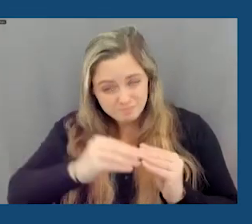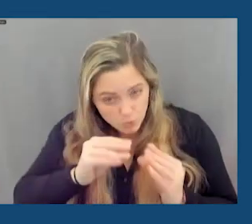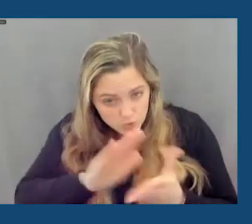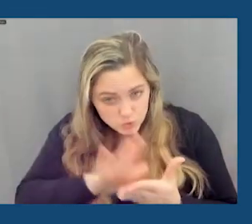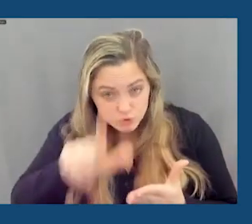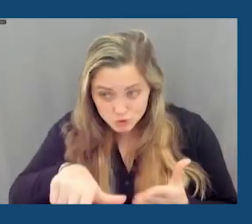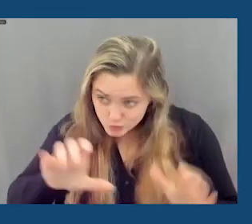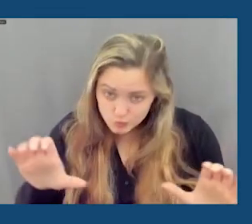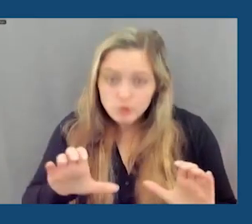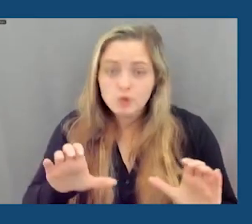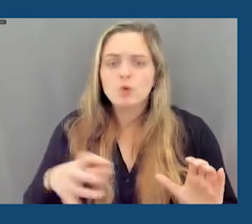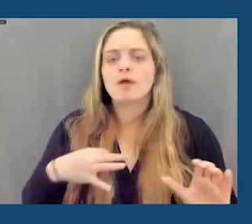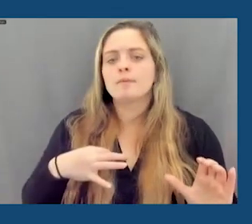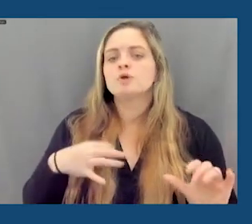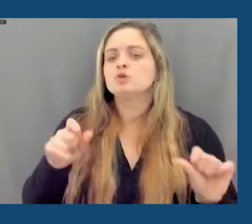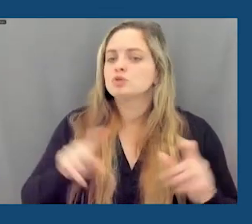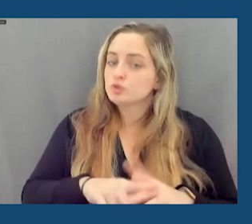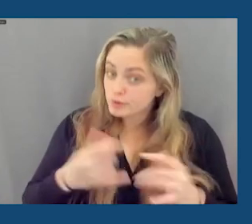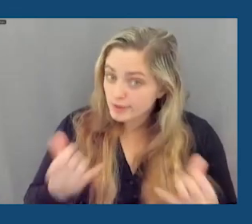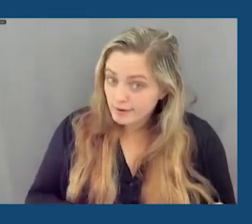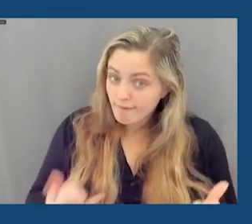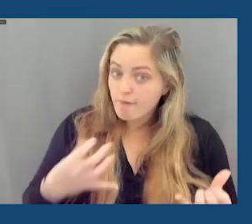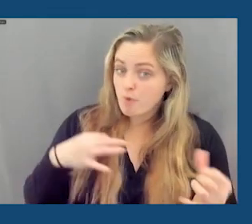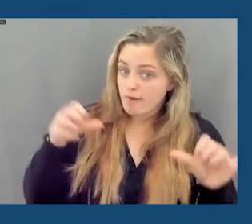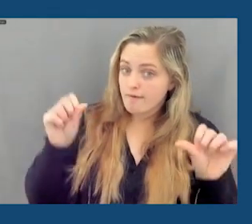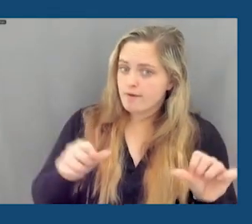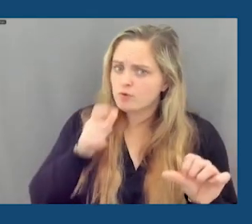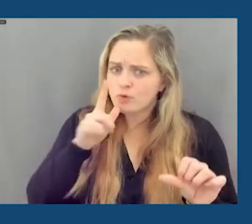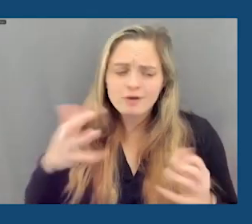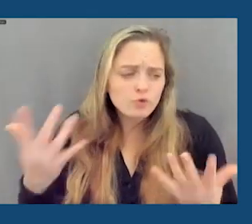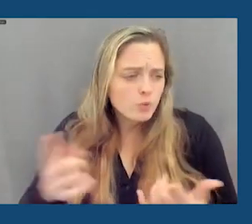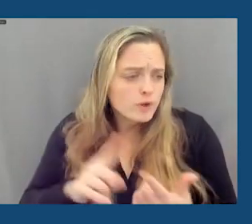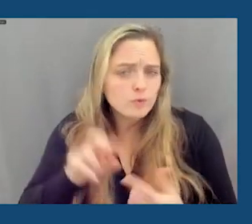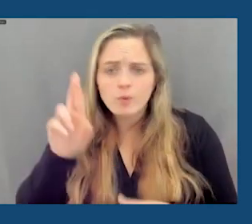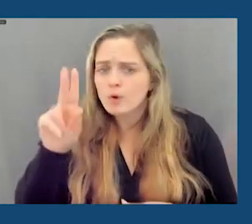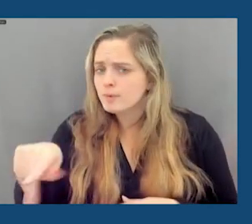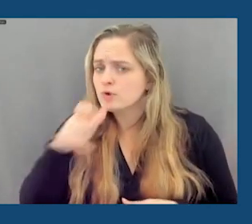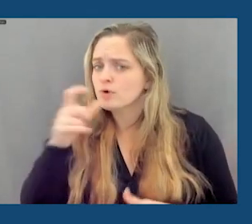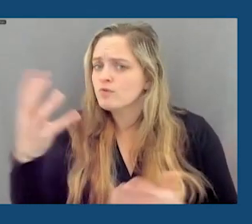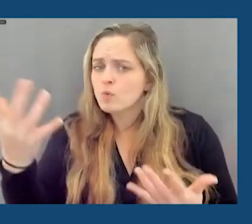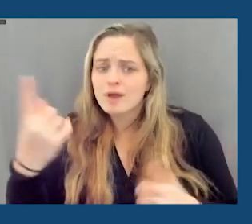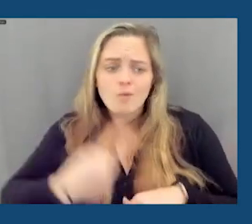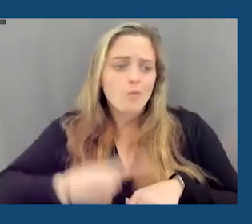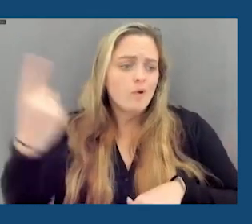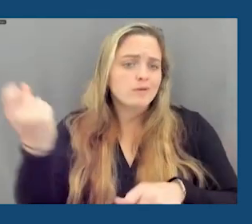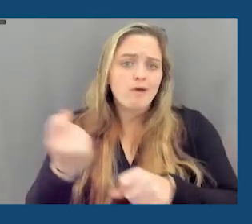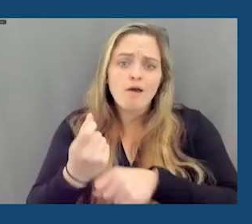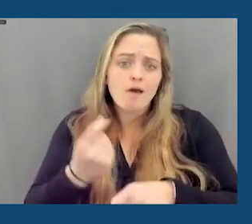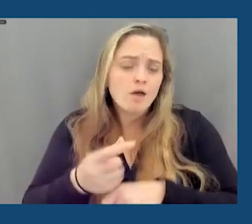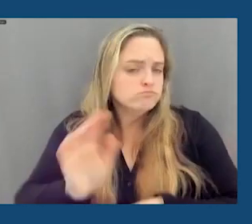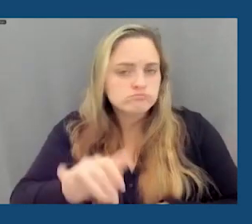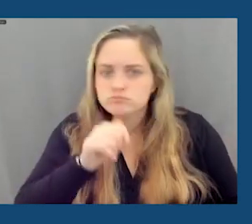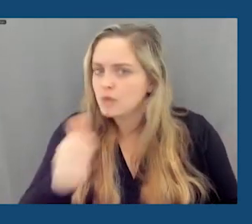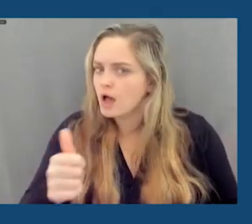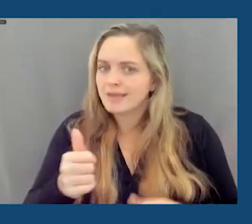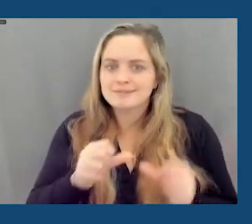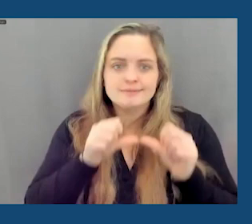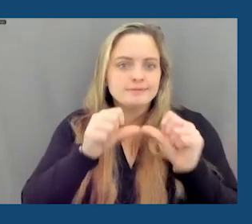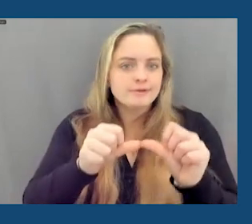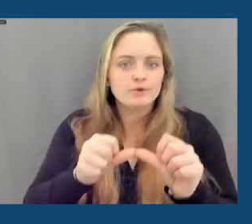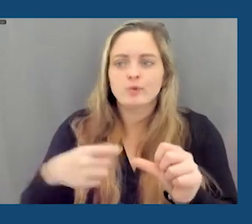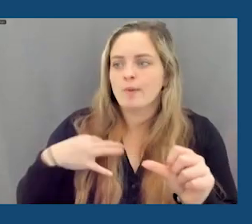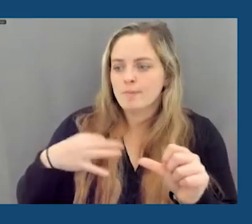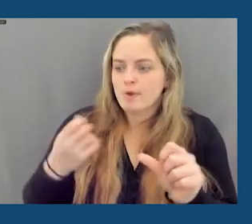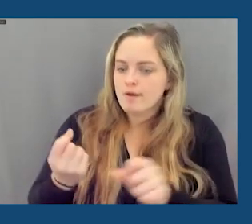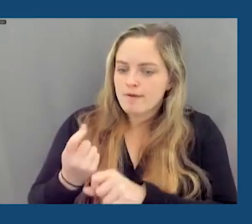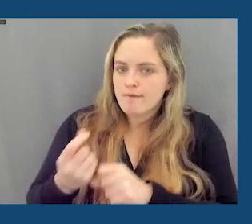the applications can start today. You don't have to wait till the RFPs go out. It's not once a year. It is a rolling application because, to me, there is an urgent